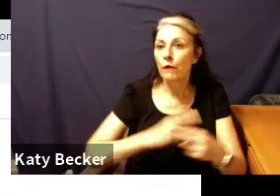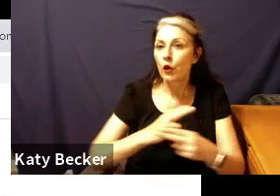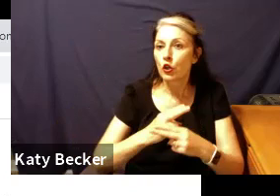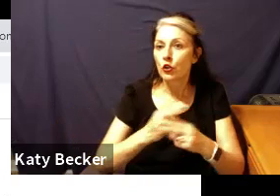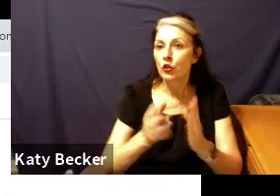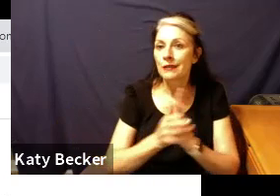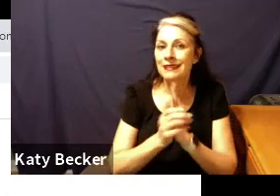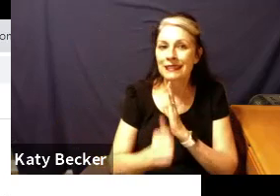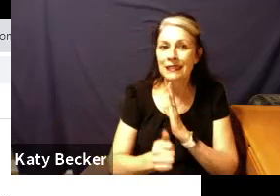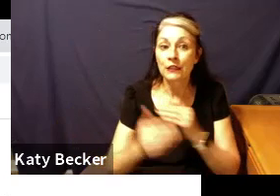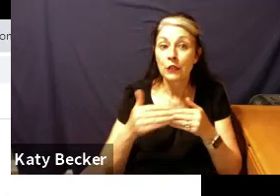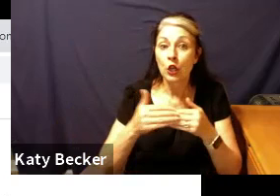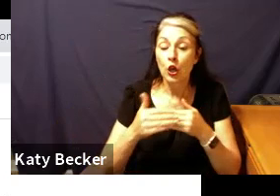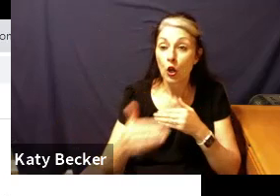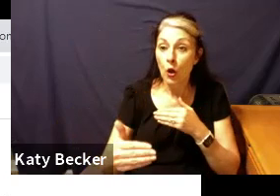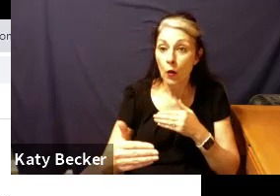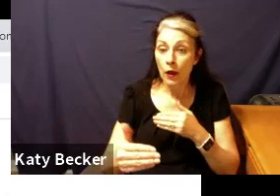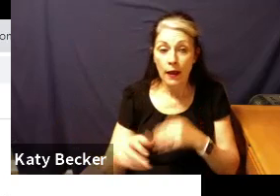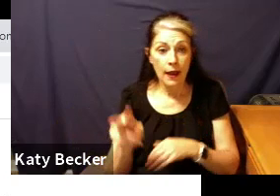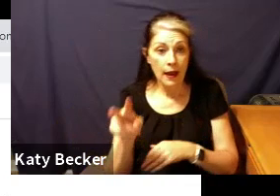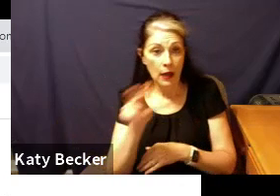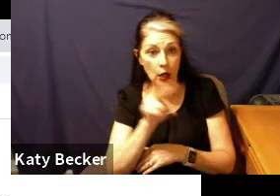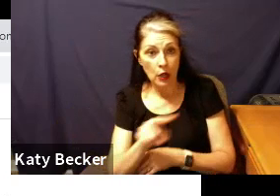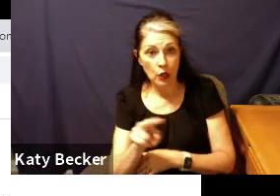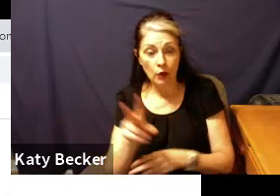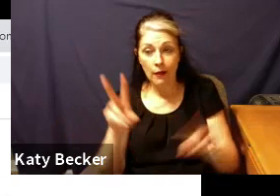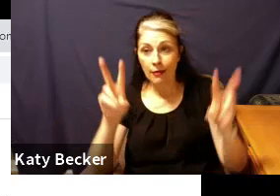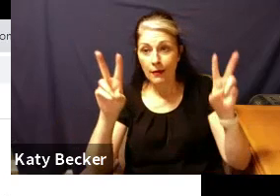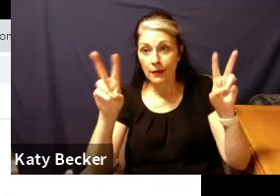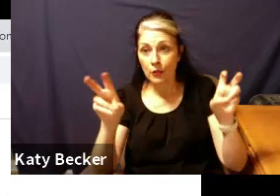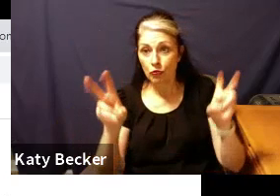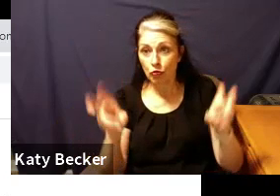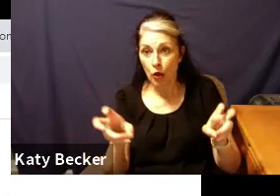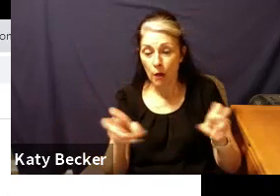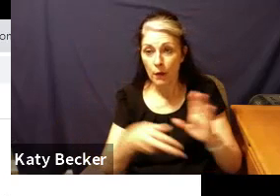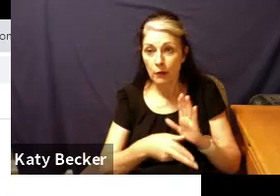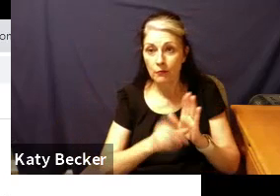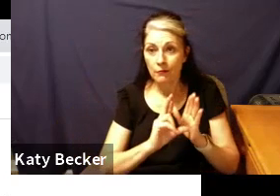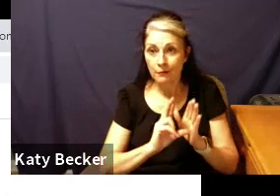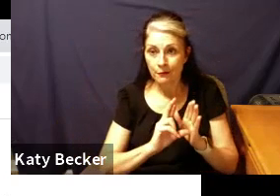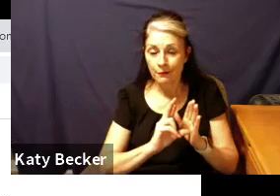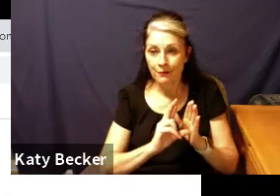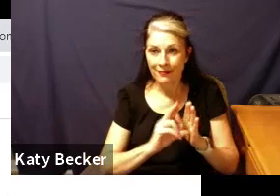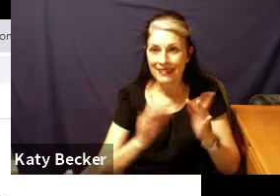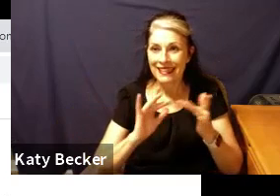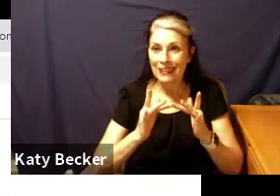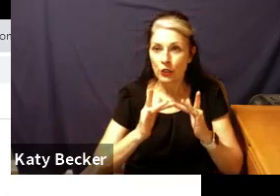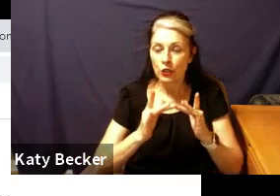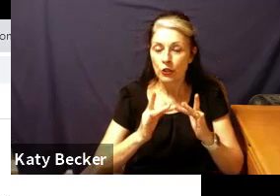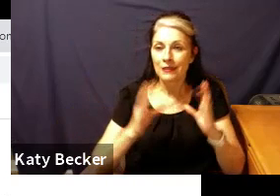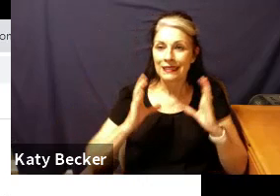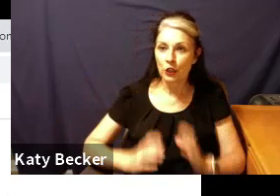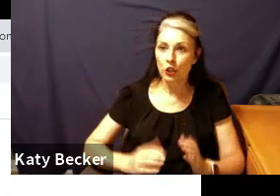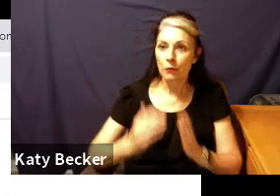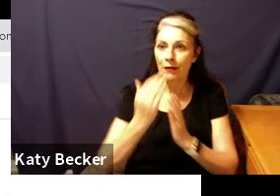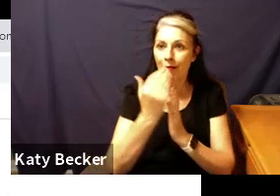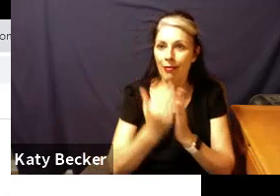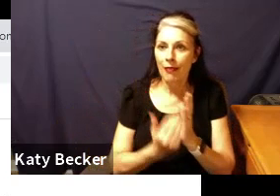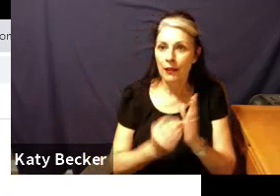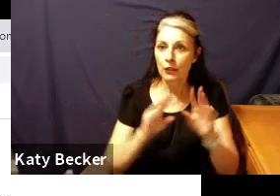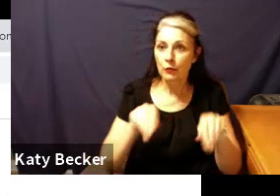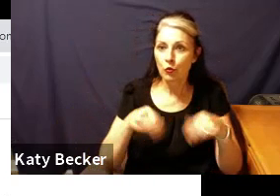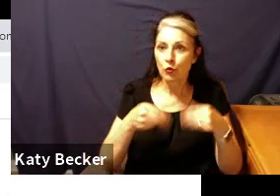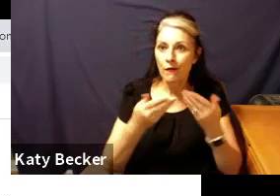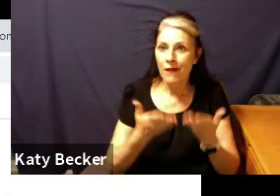Okay, so let's go ahead and take a look at the topics that are covered in the digital citizenship lessons that are provided to our